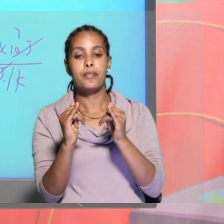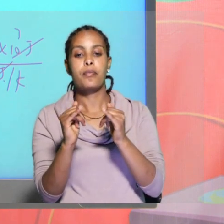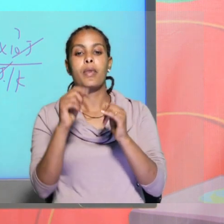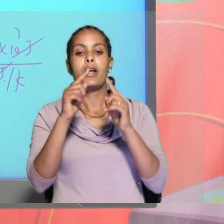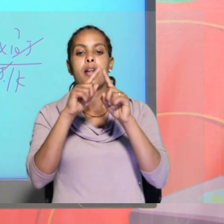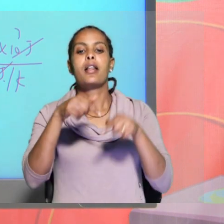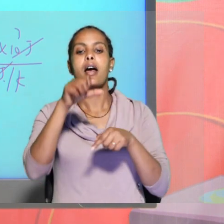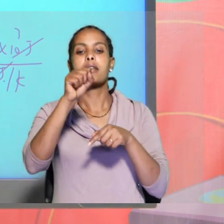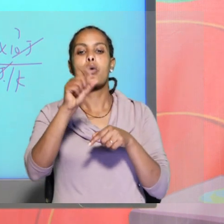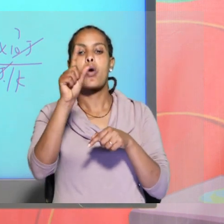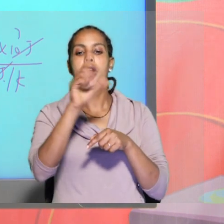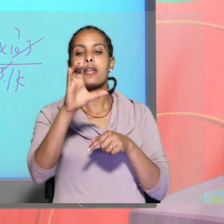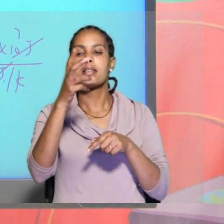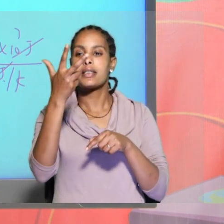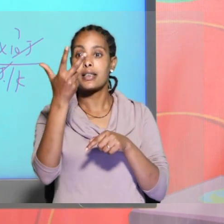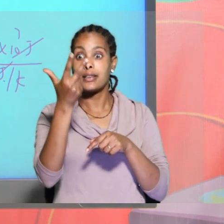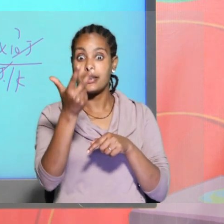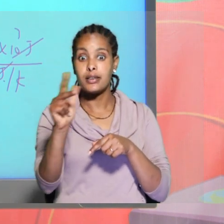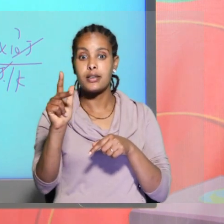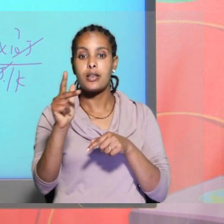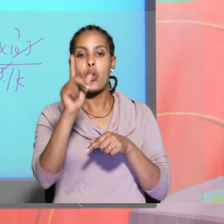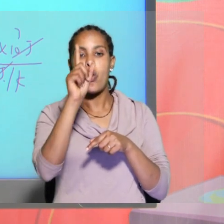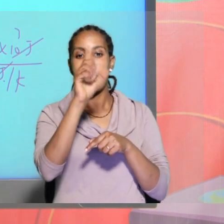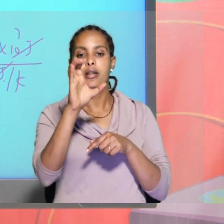delta S is 113